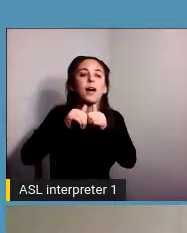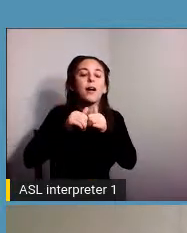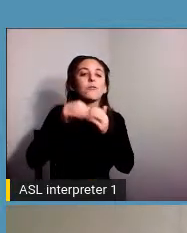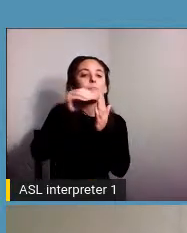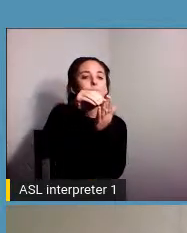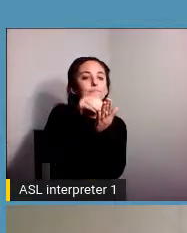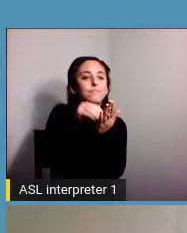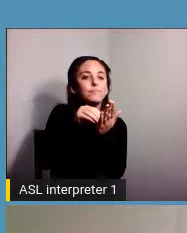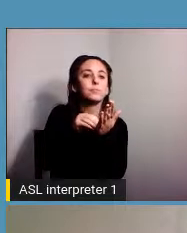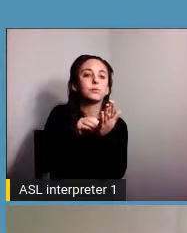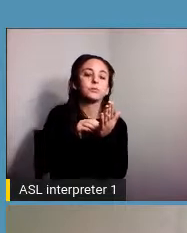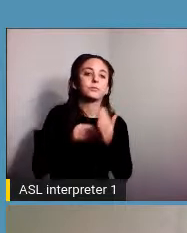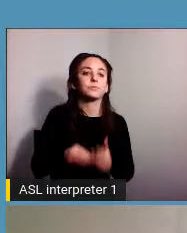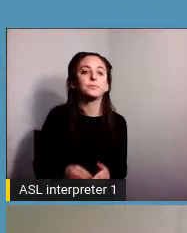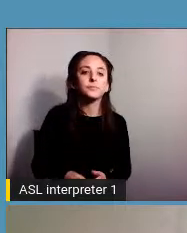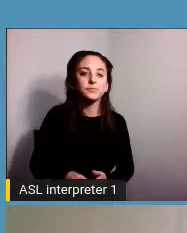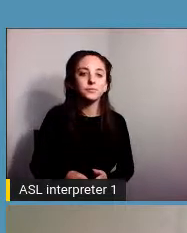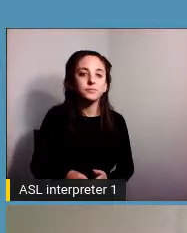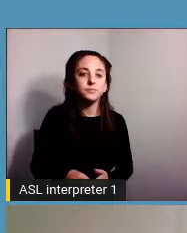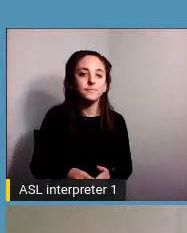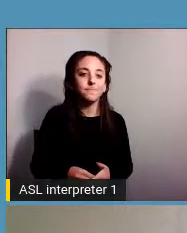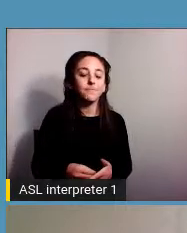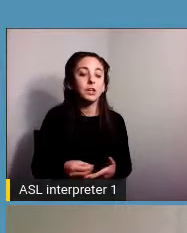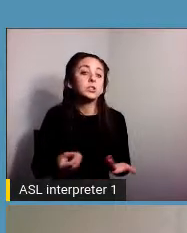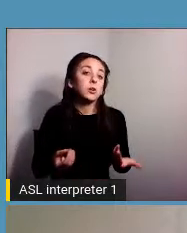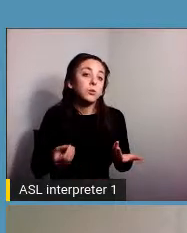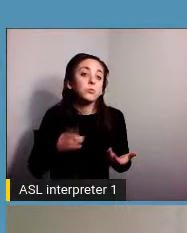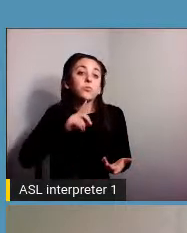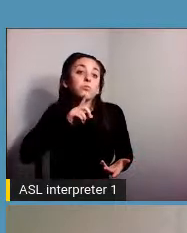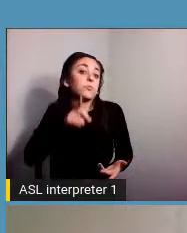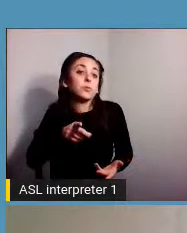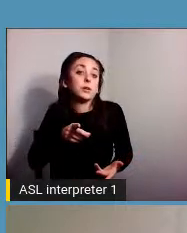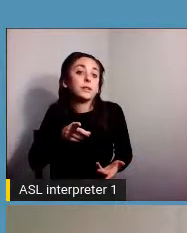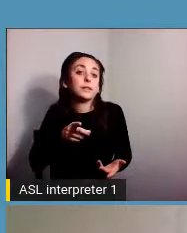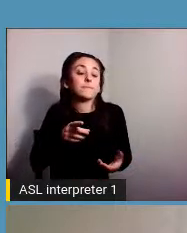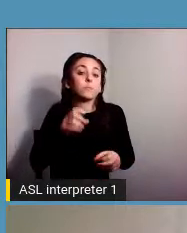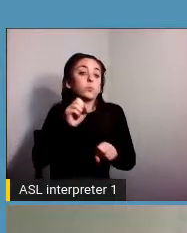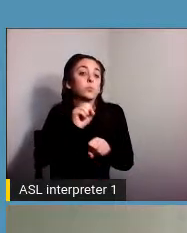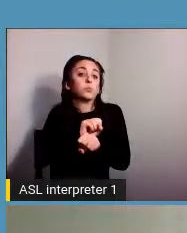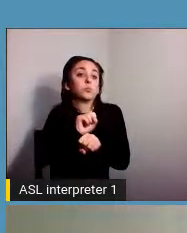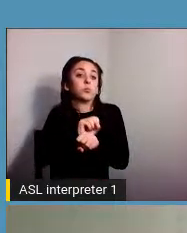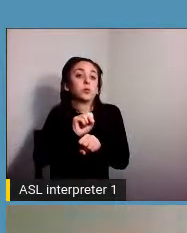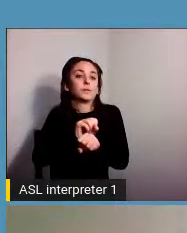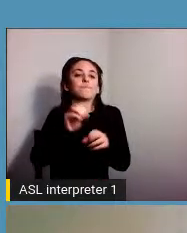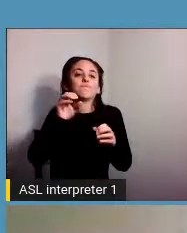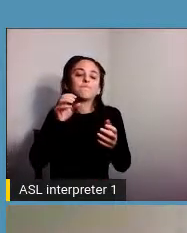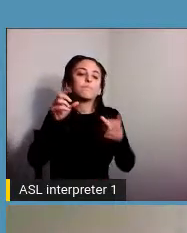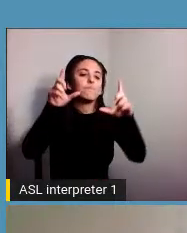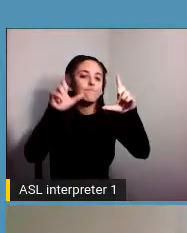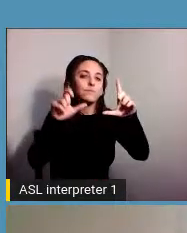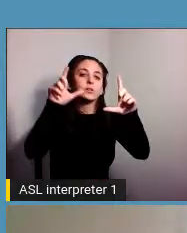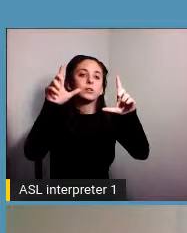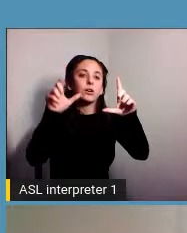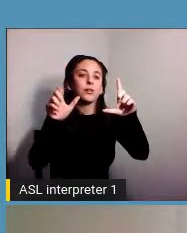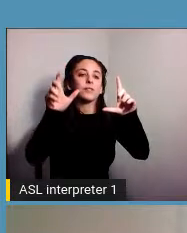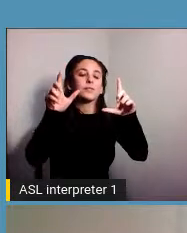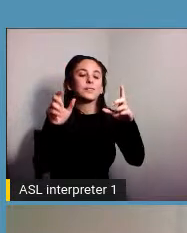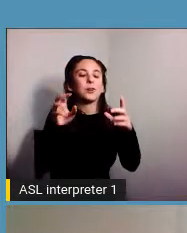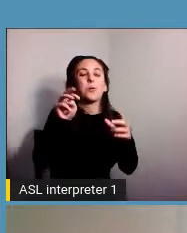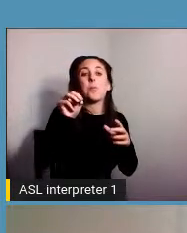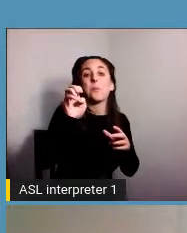database. We're photographers at the end of the day, so we really wanted to not have to spend all of our time doing